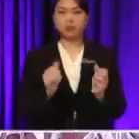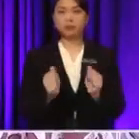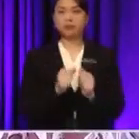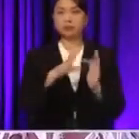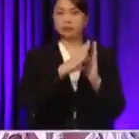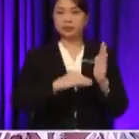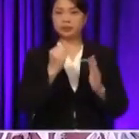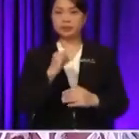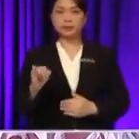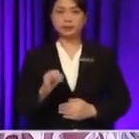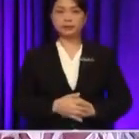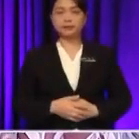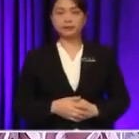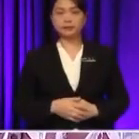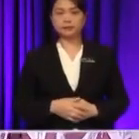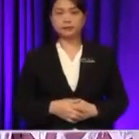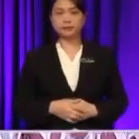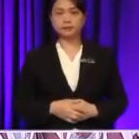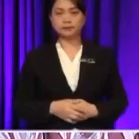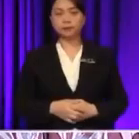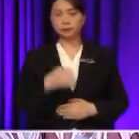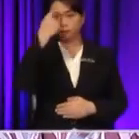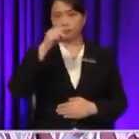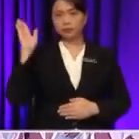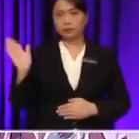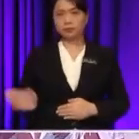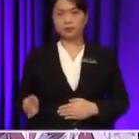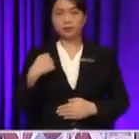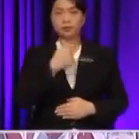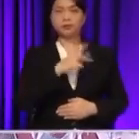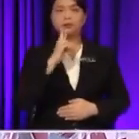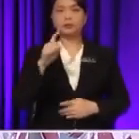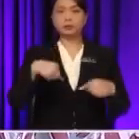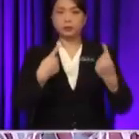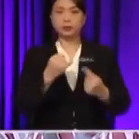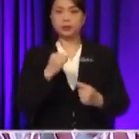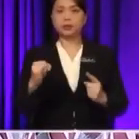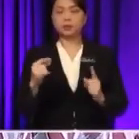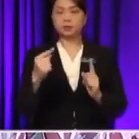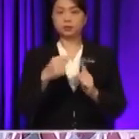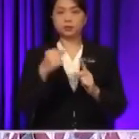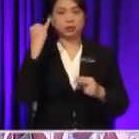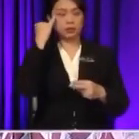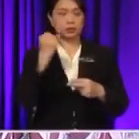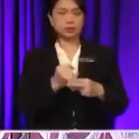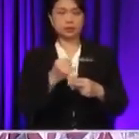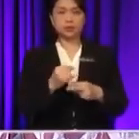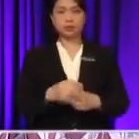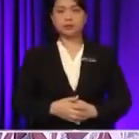let's move on to the next one. Okay, for this one, we are going to identify the conditional.